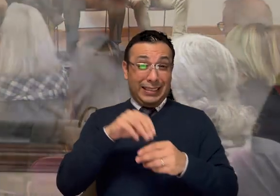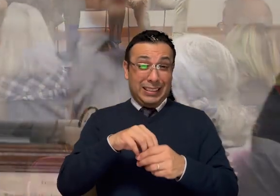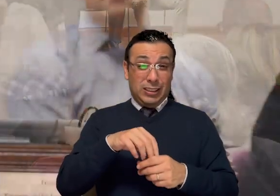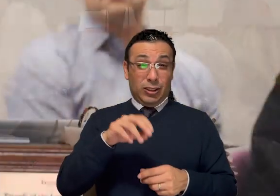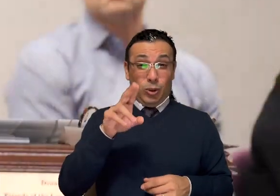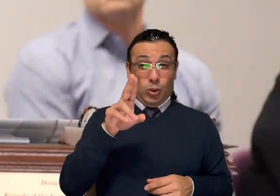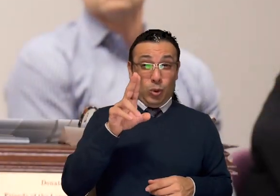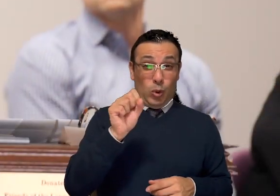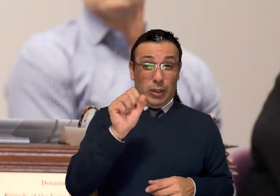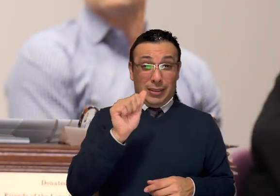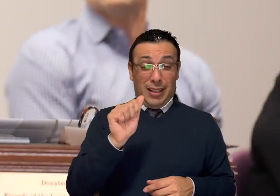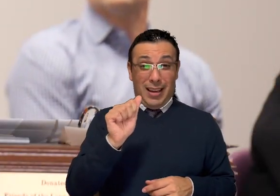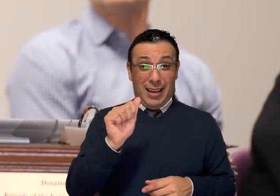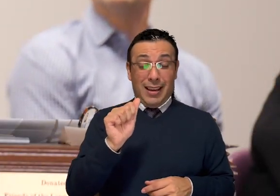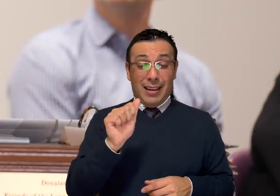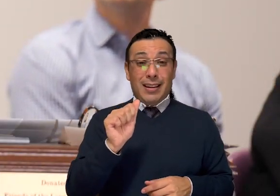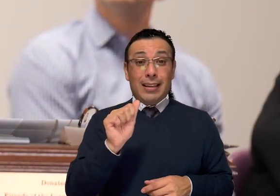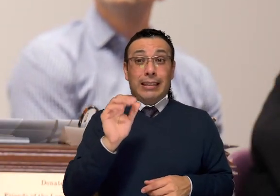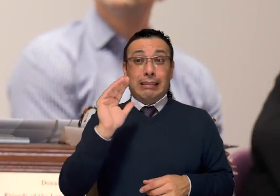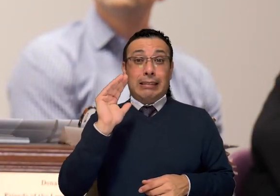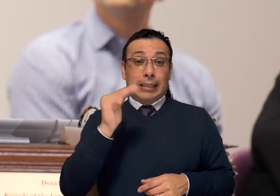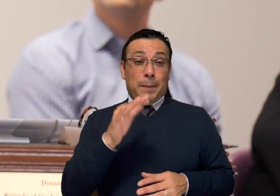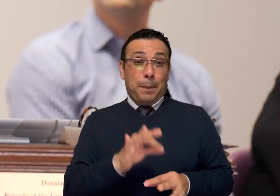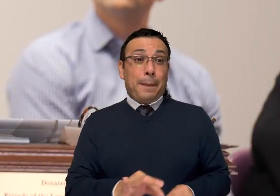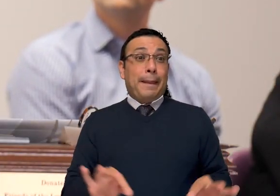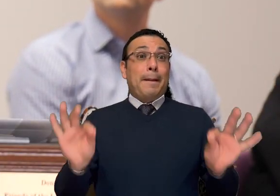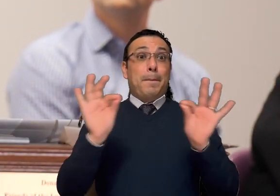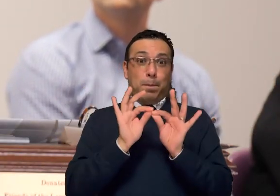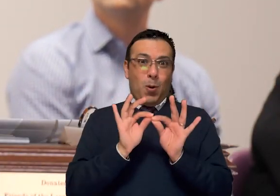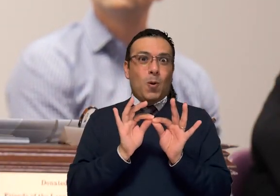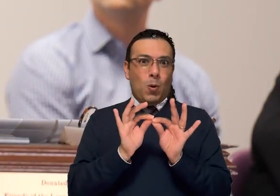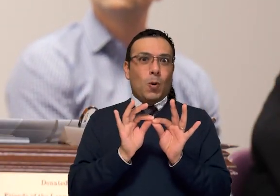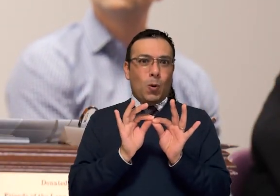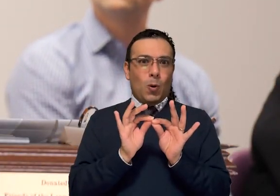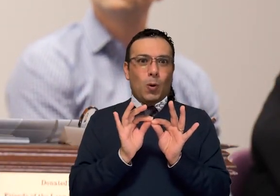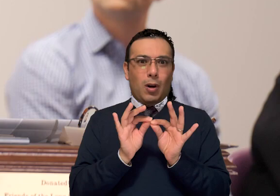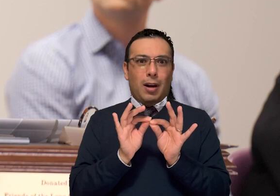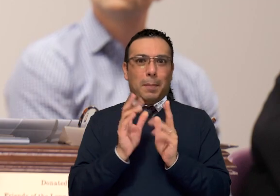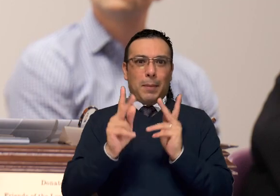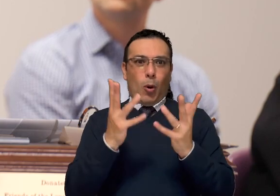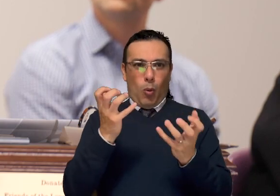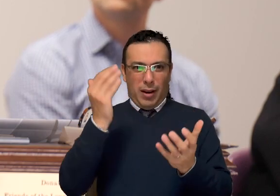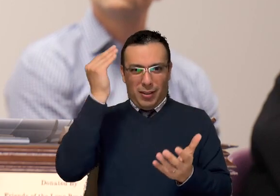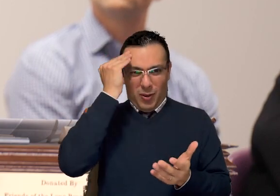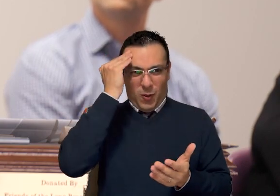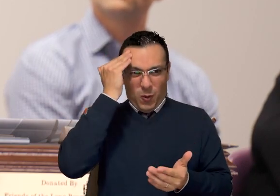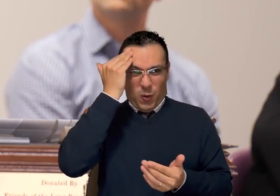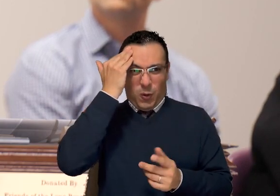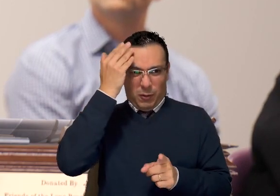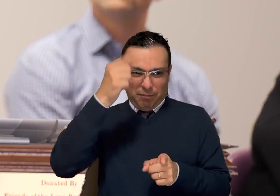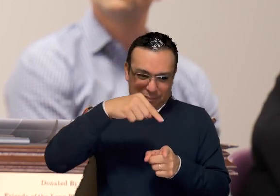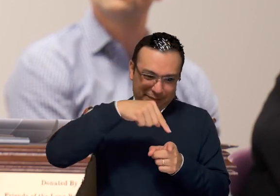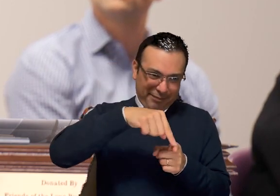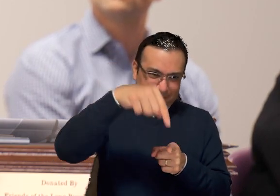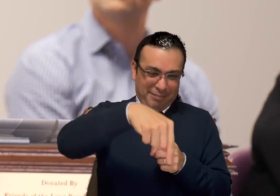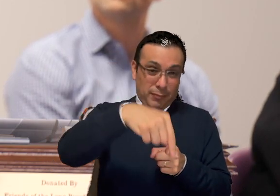question specific to here, since offshore wind is relatively new for us,